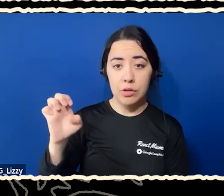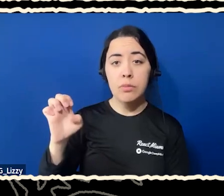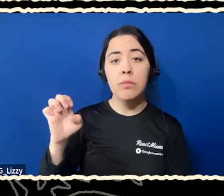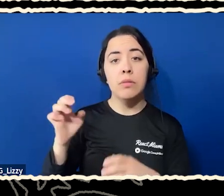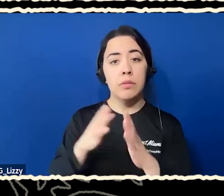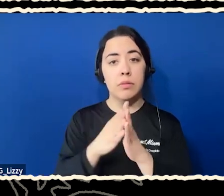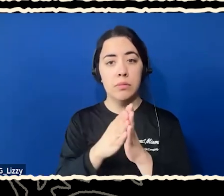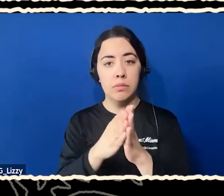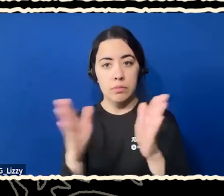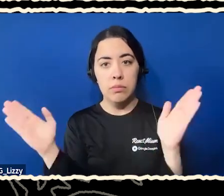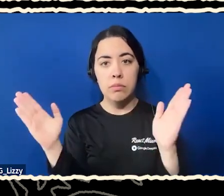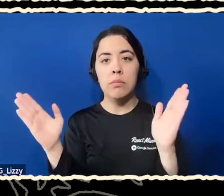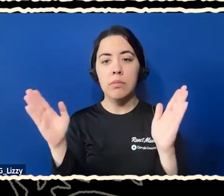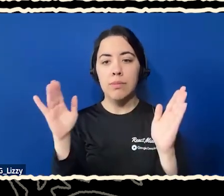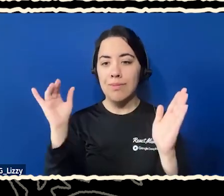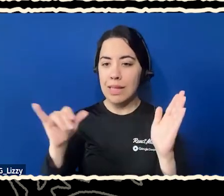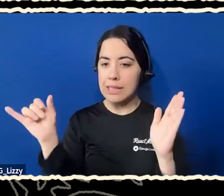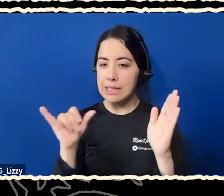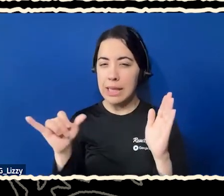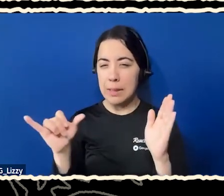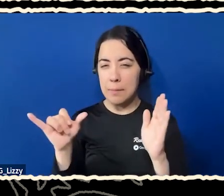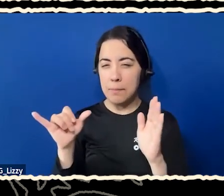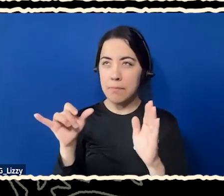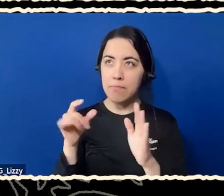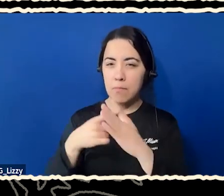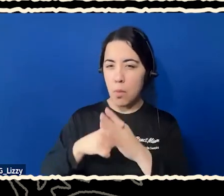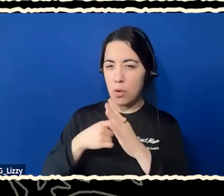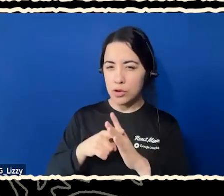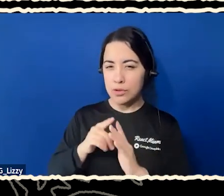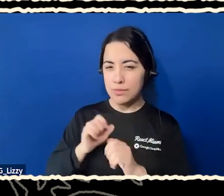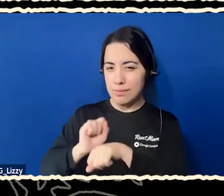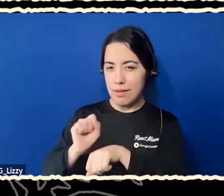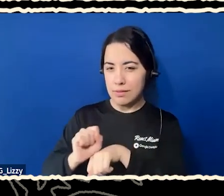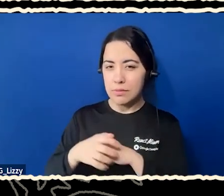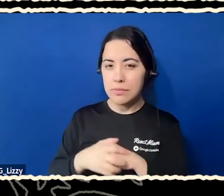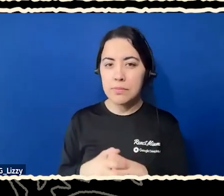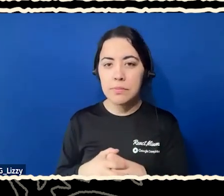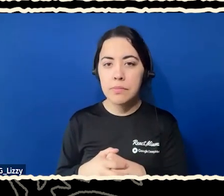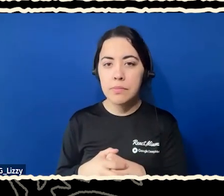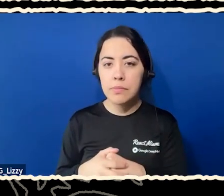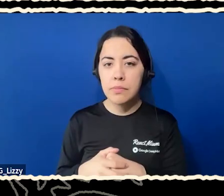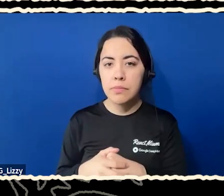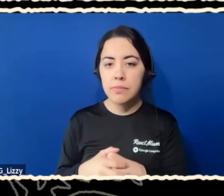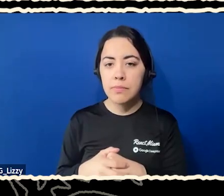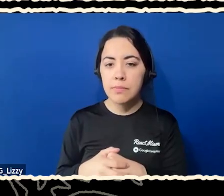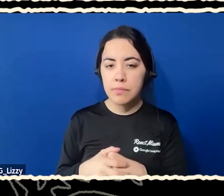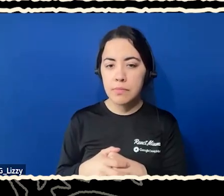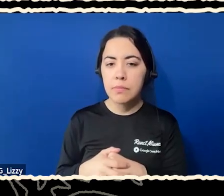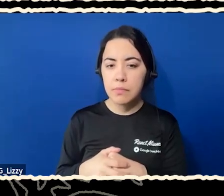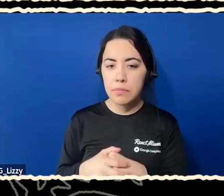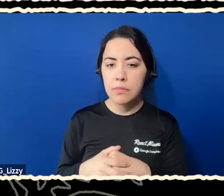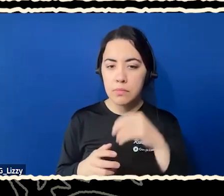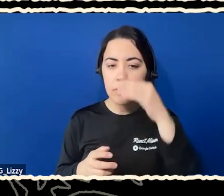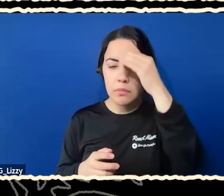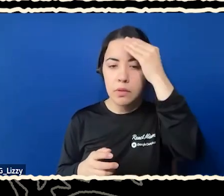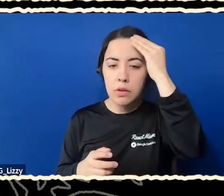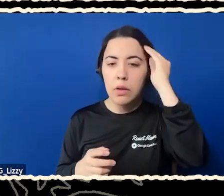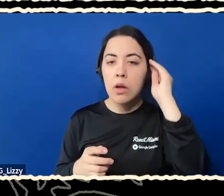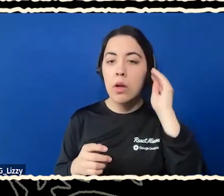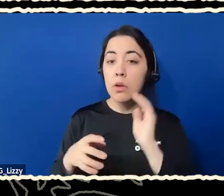origin tabs, right? Same origin. Whereas stream query renders data progressively from an async